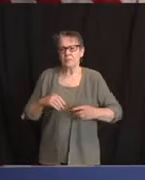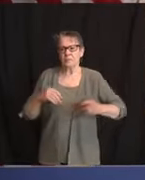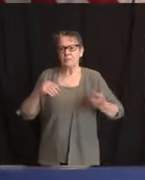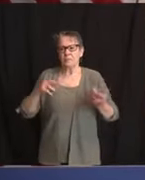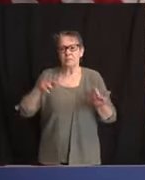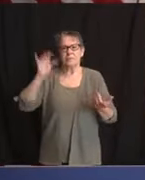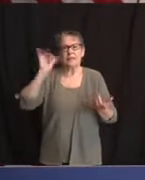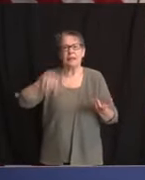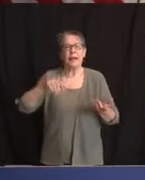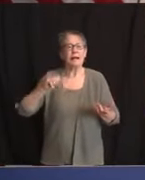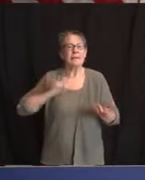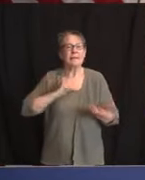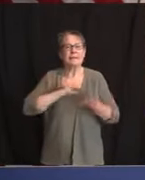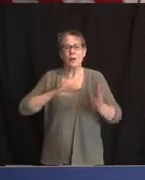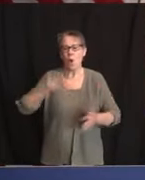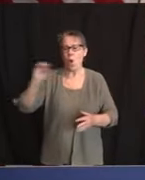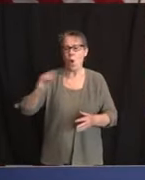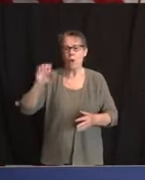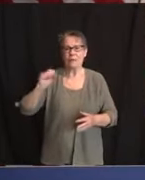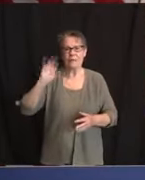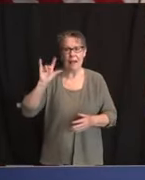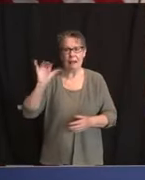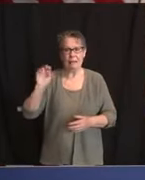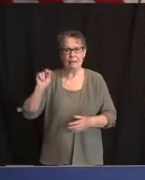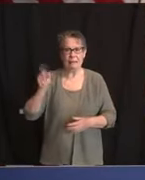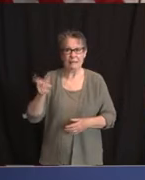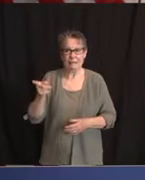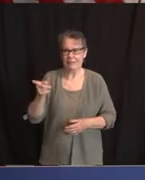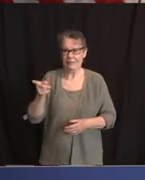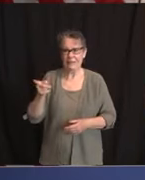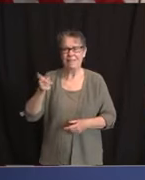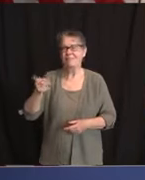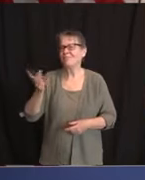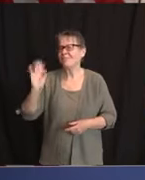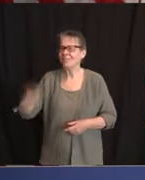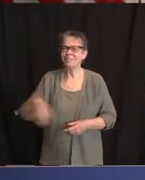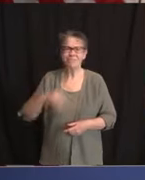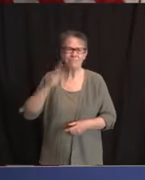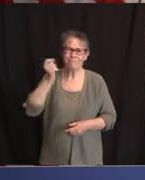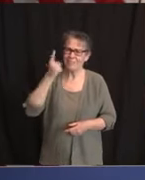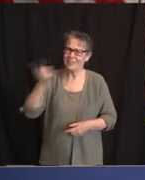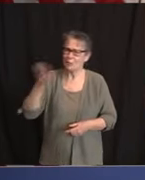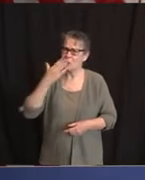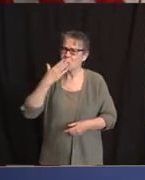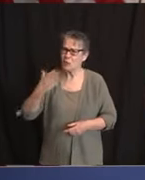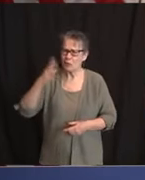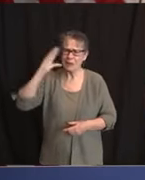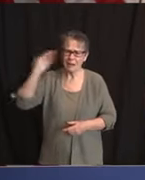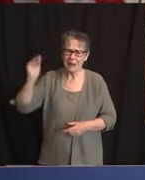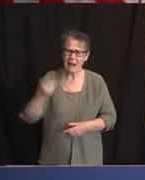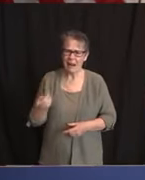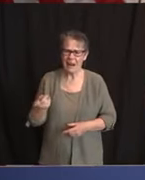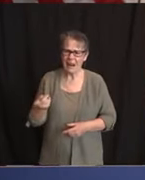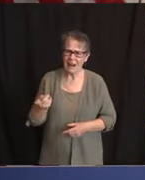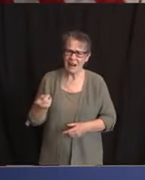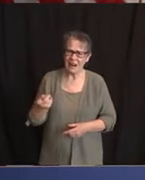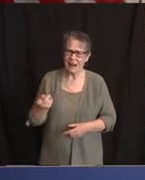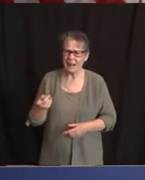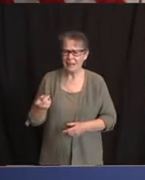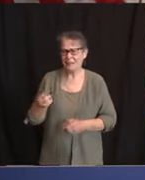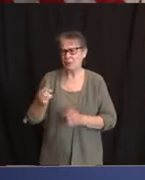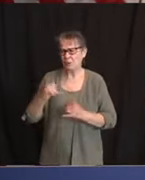Monmouth County. There are just under 7,000 positives as of today in Monmouth County,